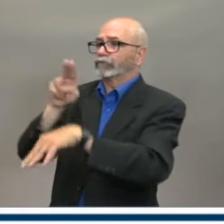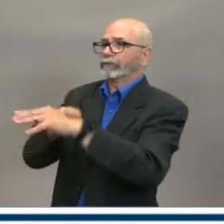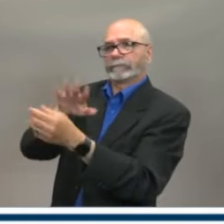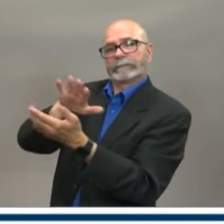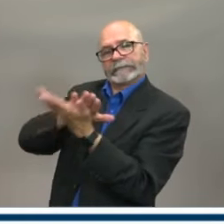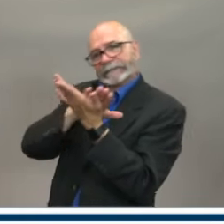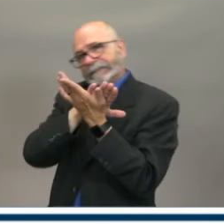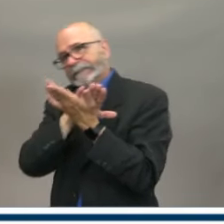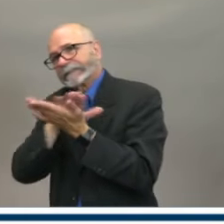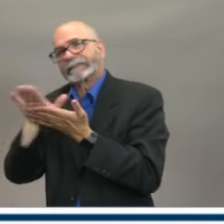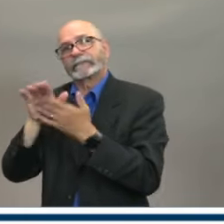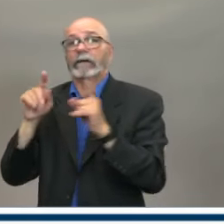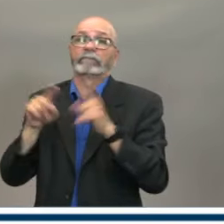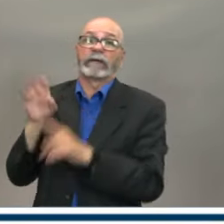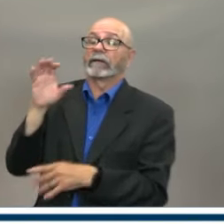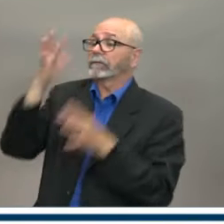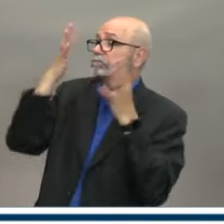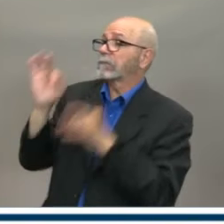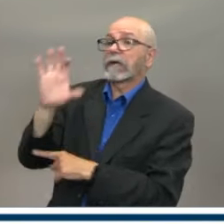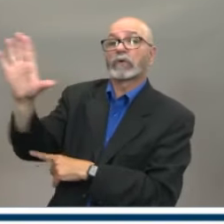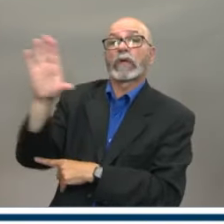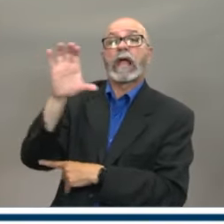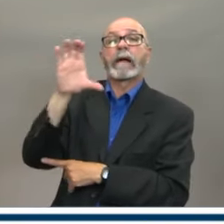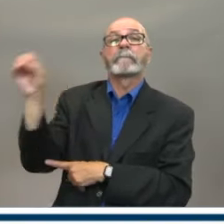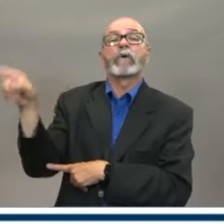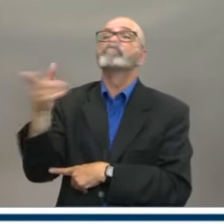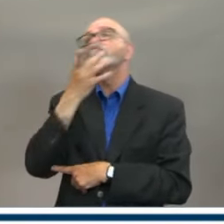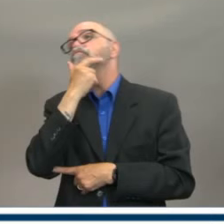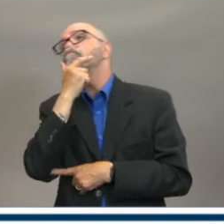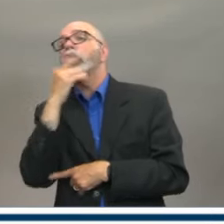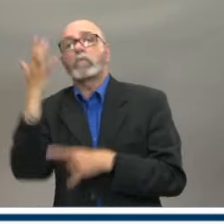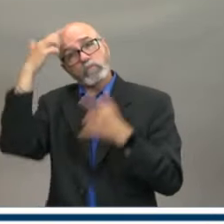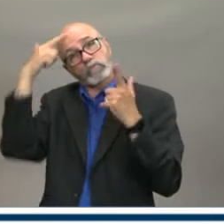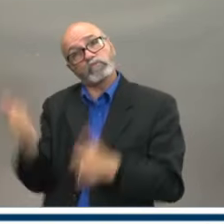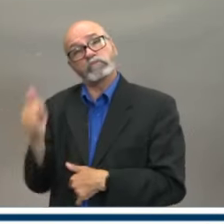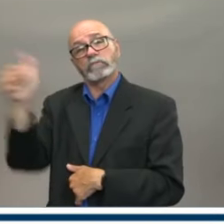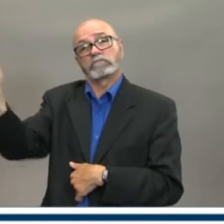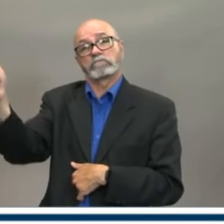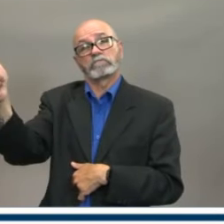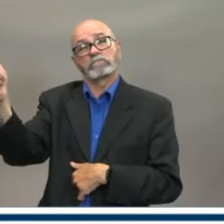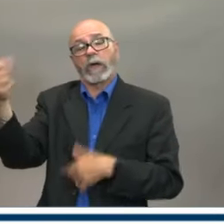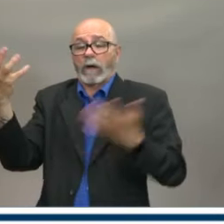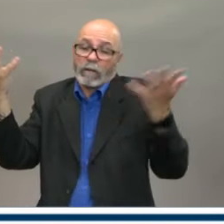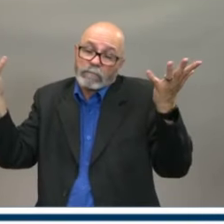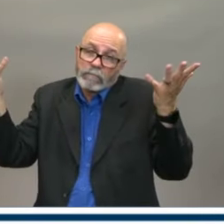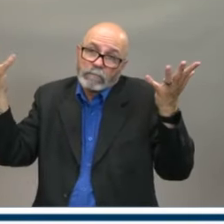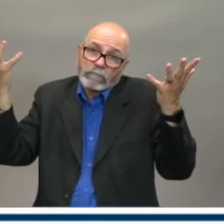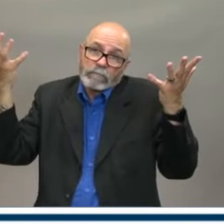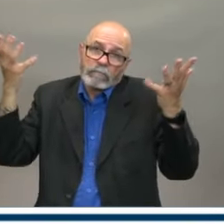about what its future is here in our province. Next question will go to Evan Taylor with CKBW.